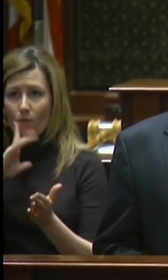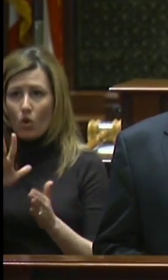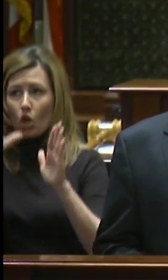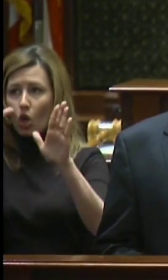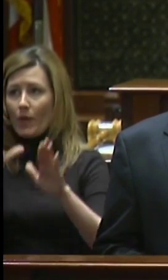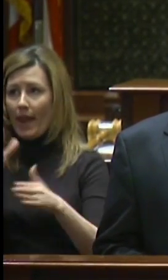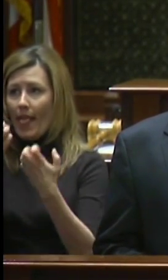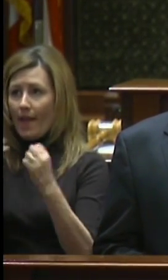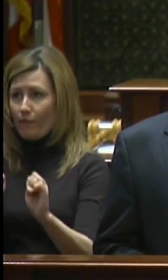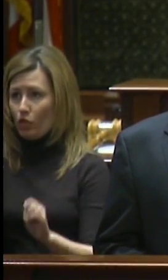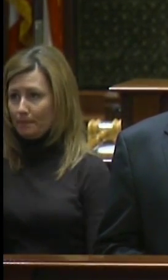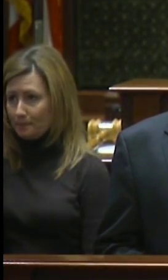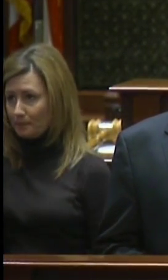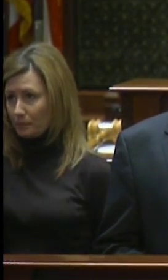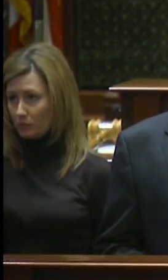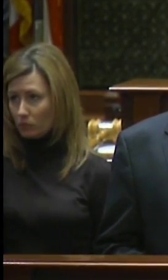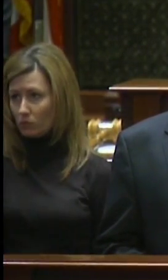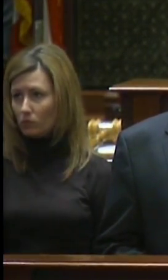great effort.